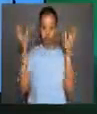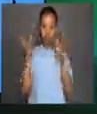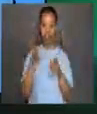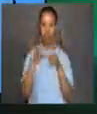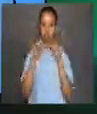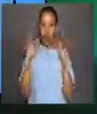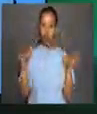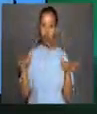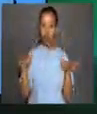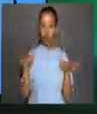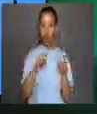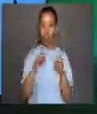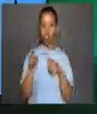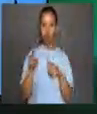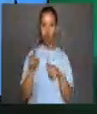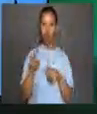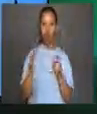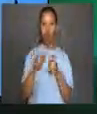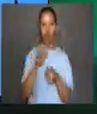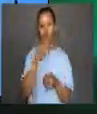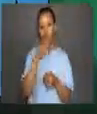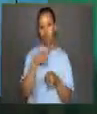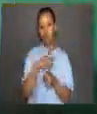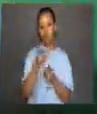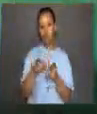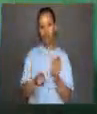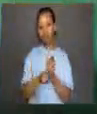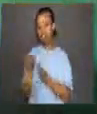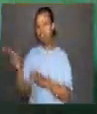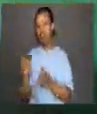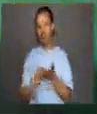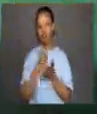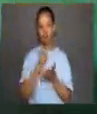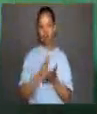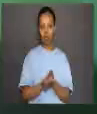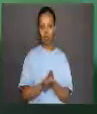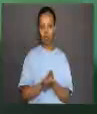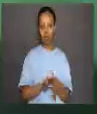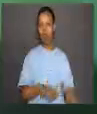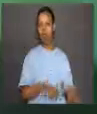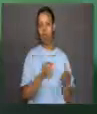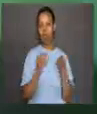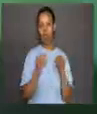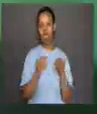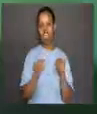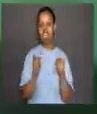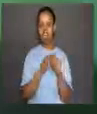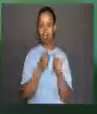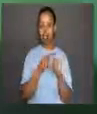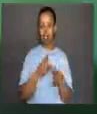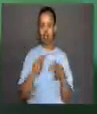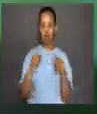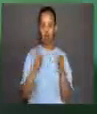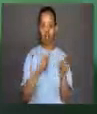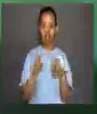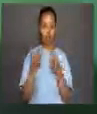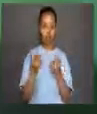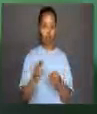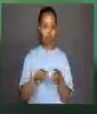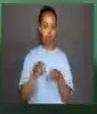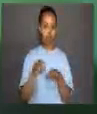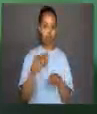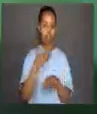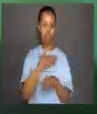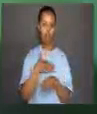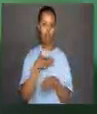birds migrate to warmer regions. Students, for our first activity,